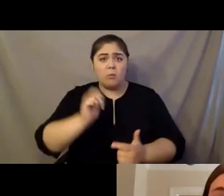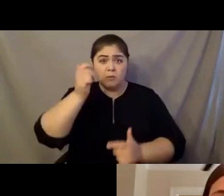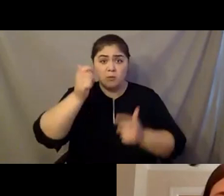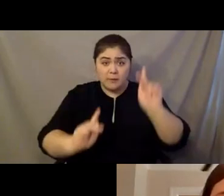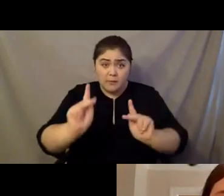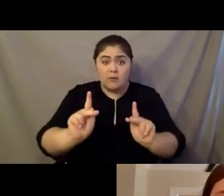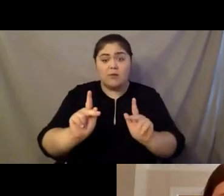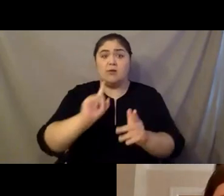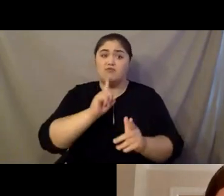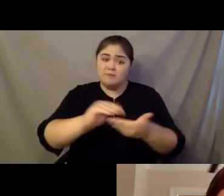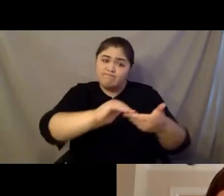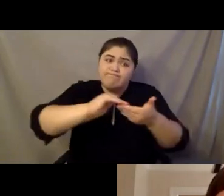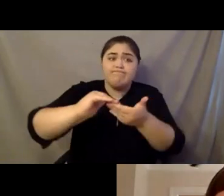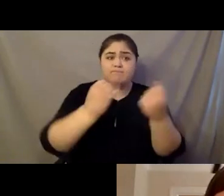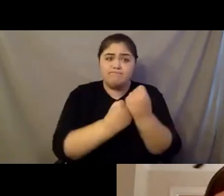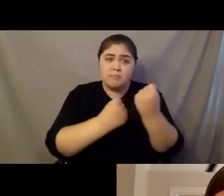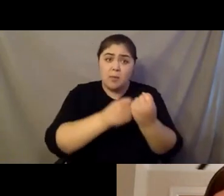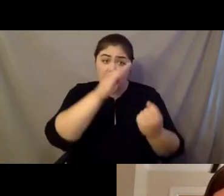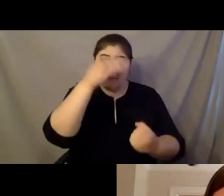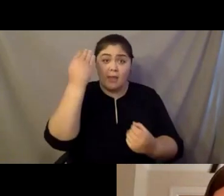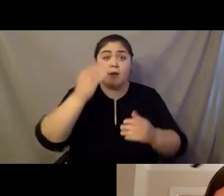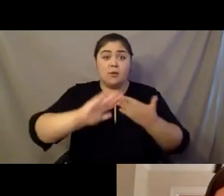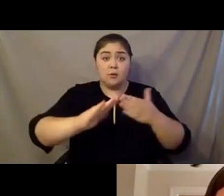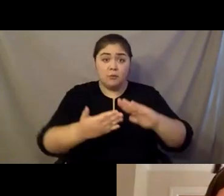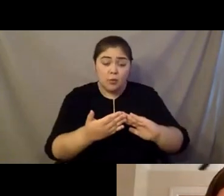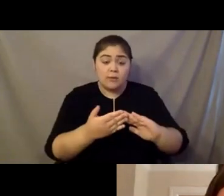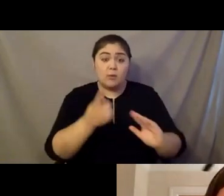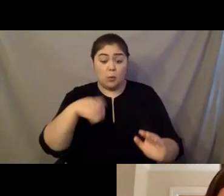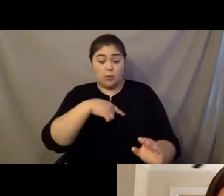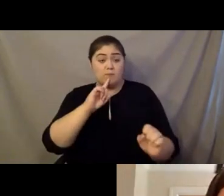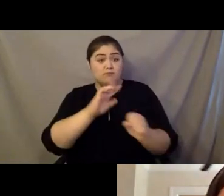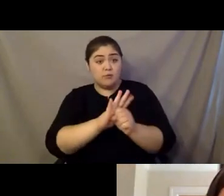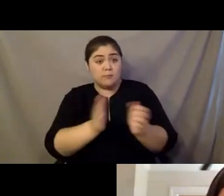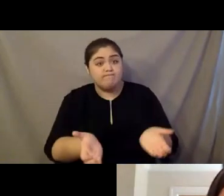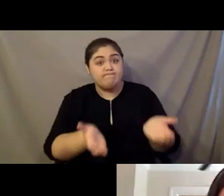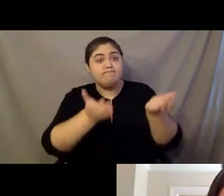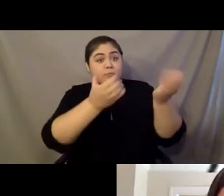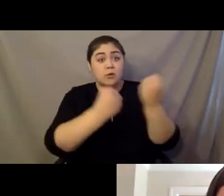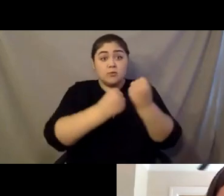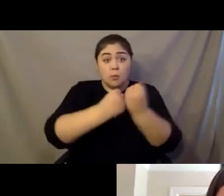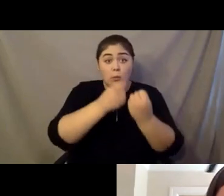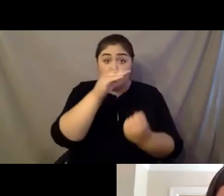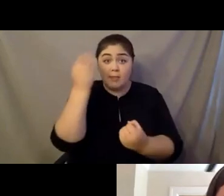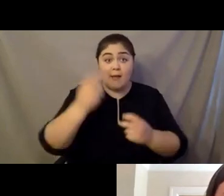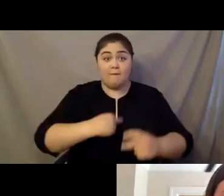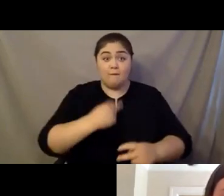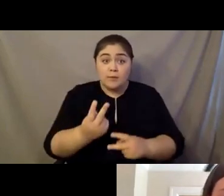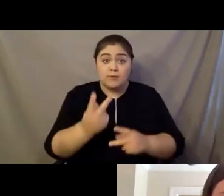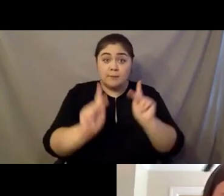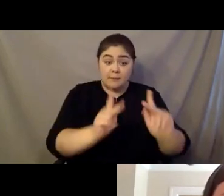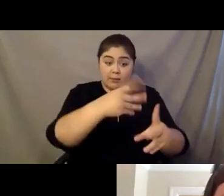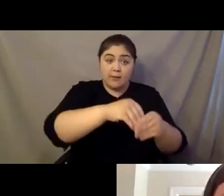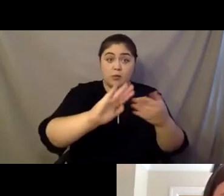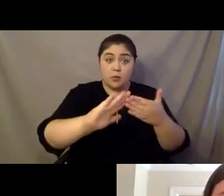with the Black community. We pledge to uplift the voices of Black people in our community and strive to fight